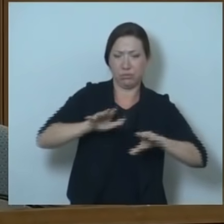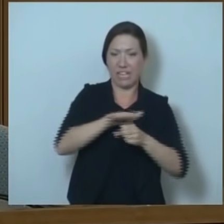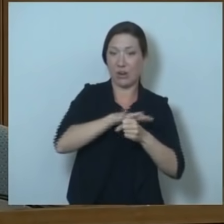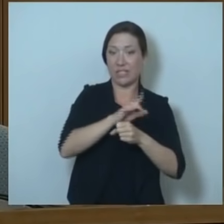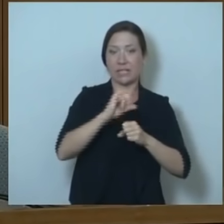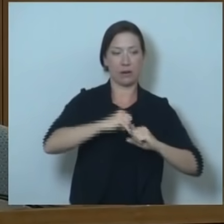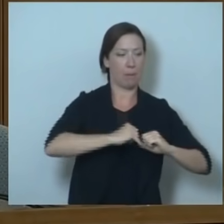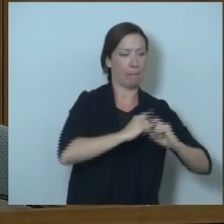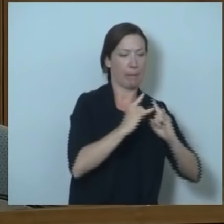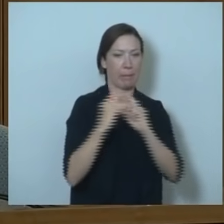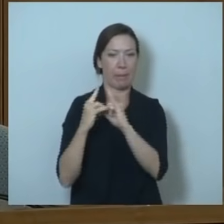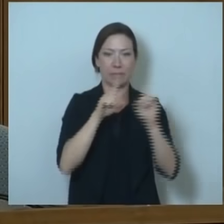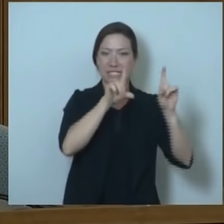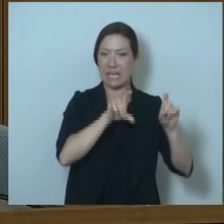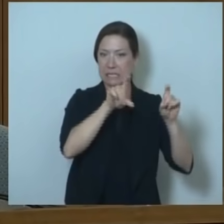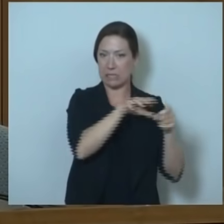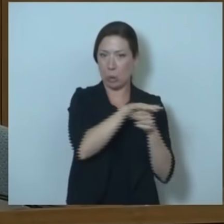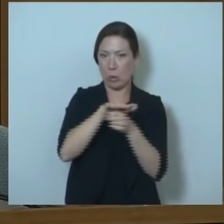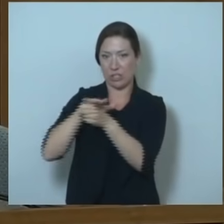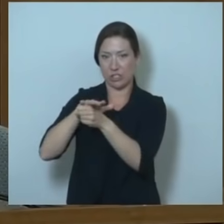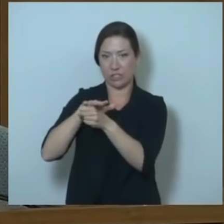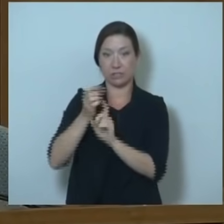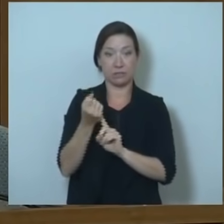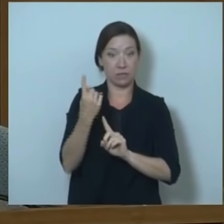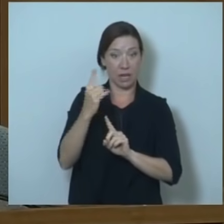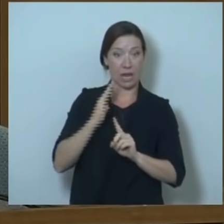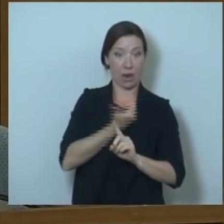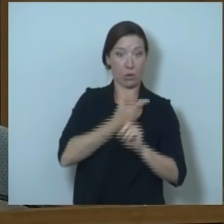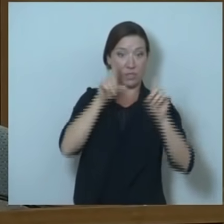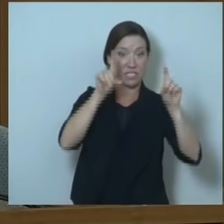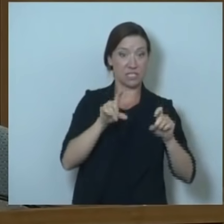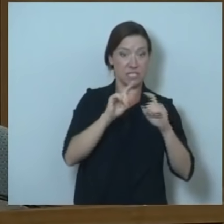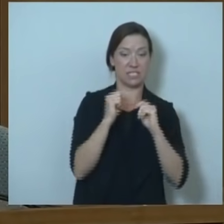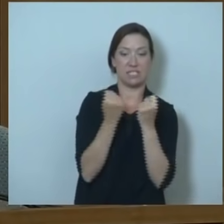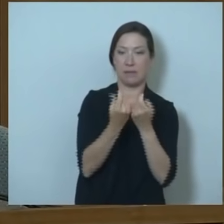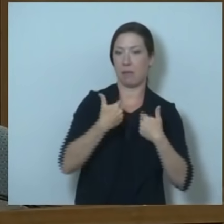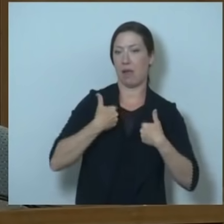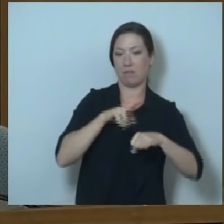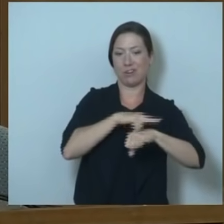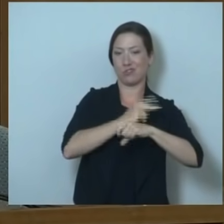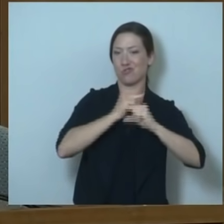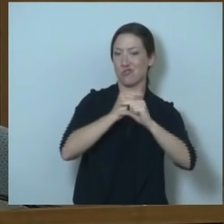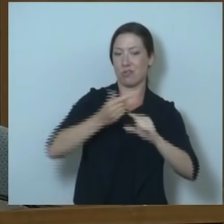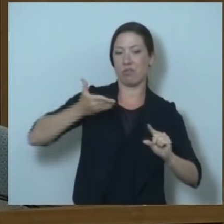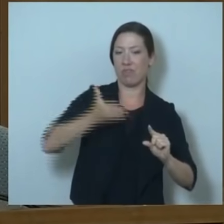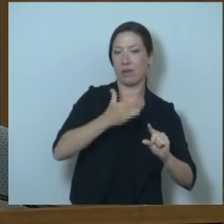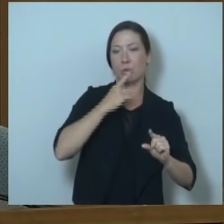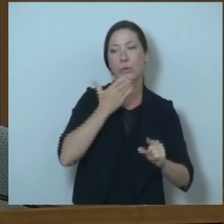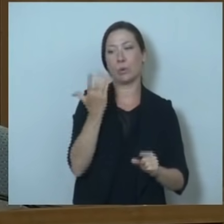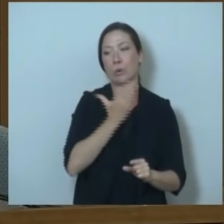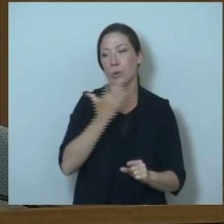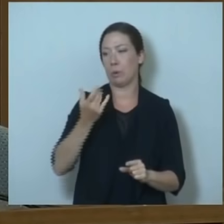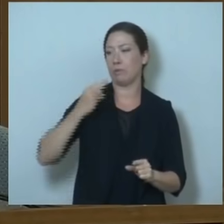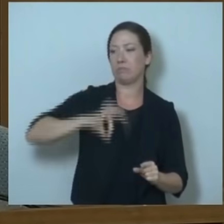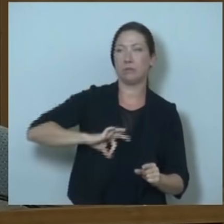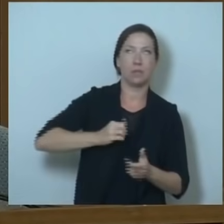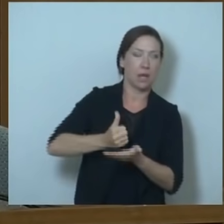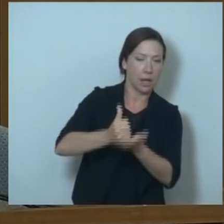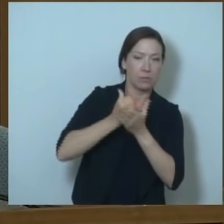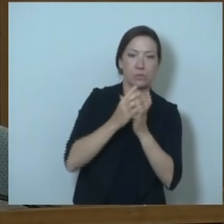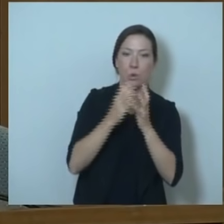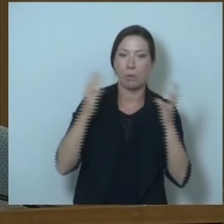also a National Guardsman on our testing team who has been an exceptional aid to us. And as the Governor said, we have performed